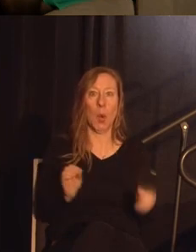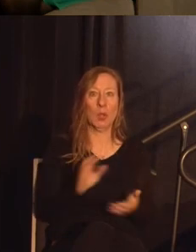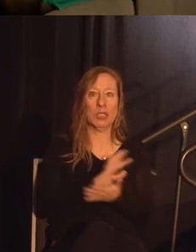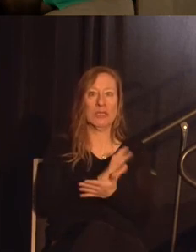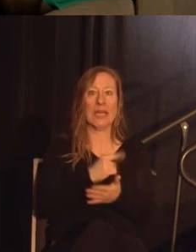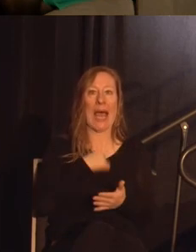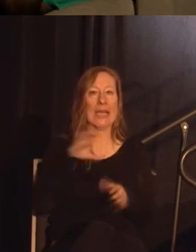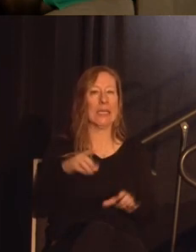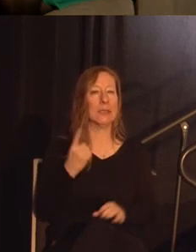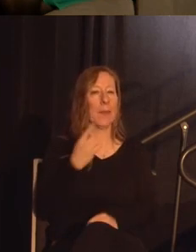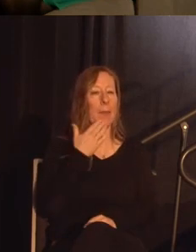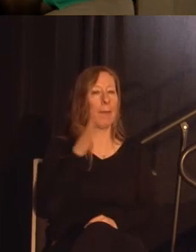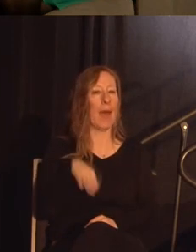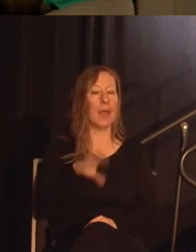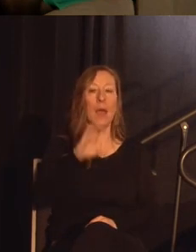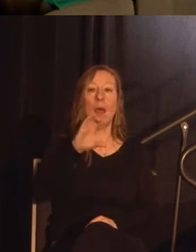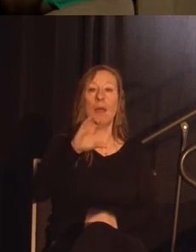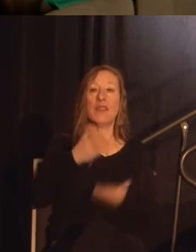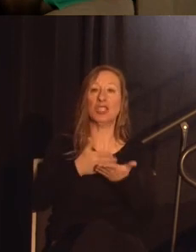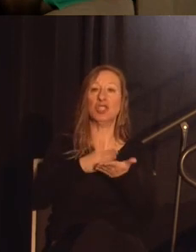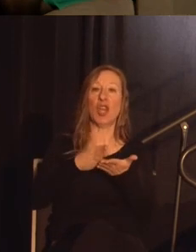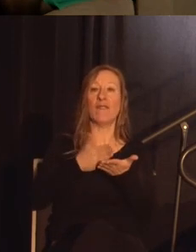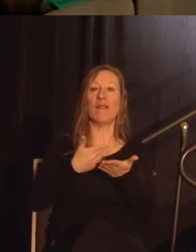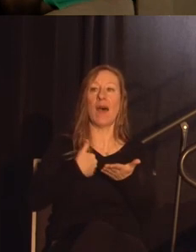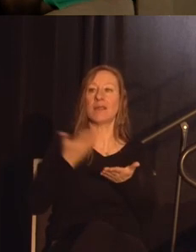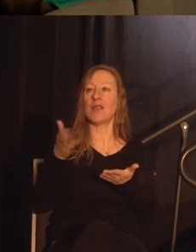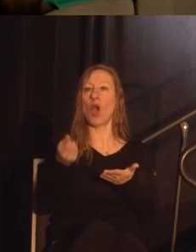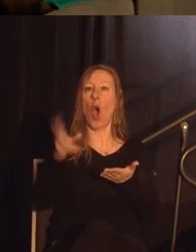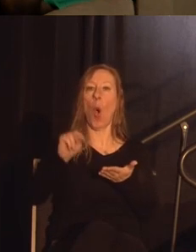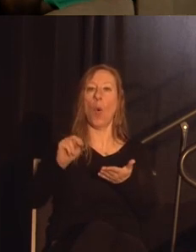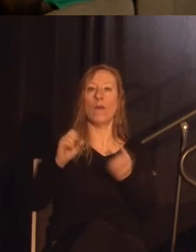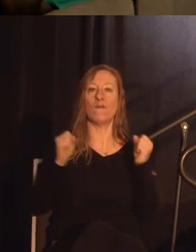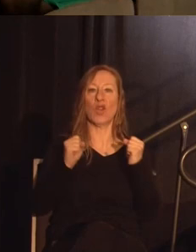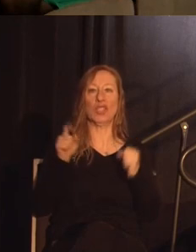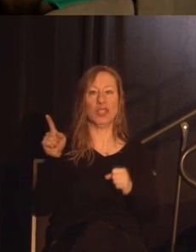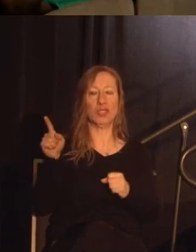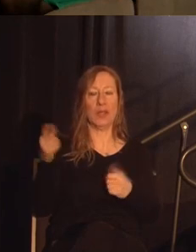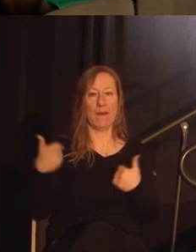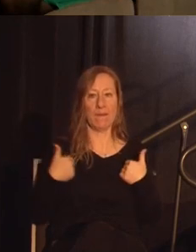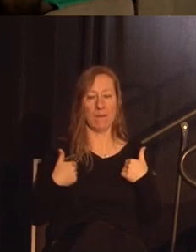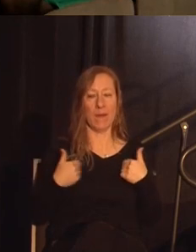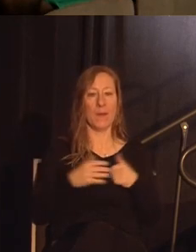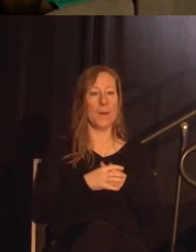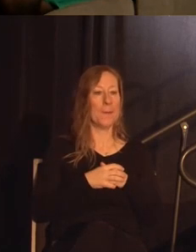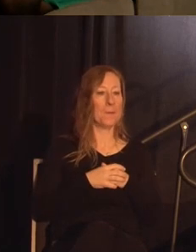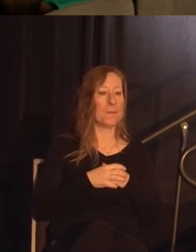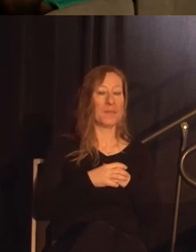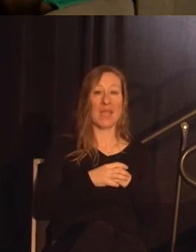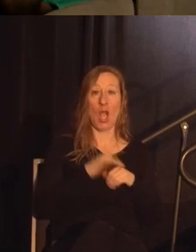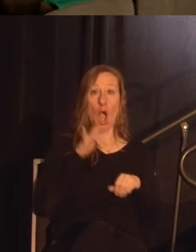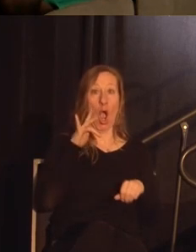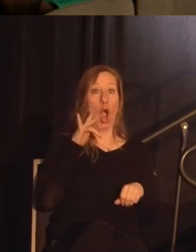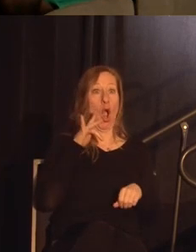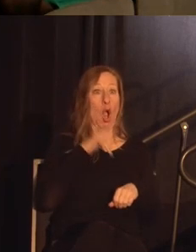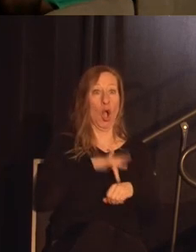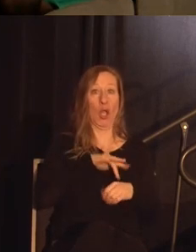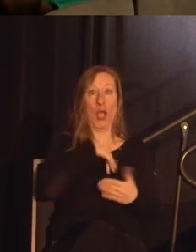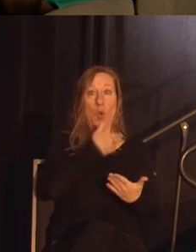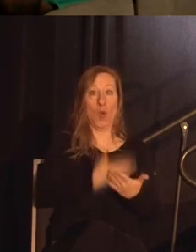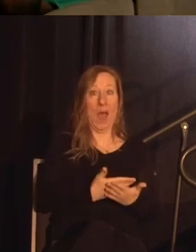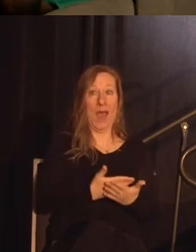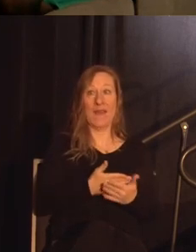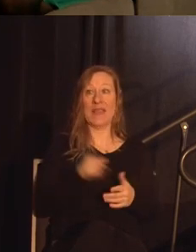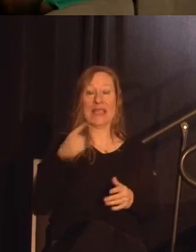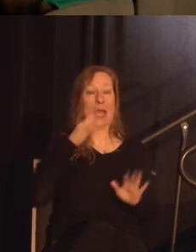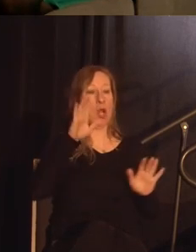The chef has their own personal fridge. And one of the rules, they say early on, like, don't touch, this is my food.